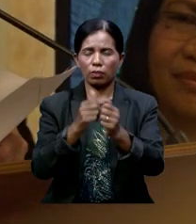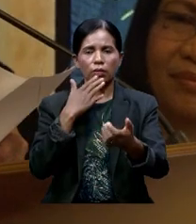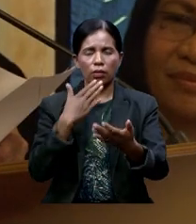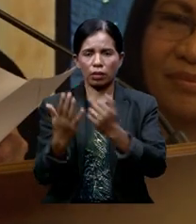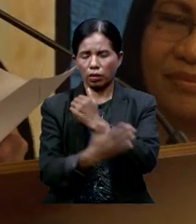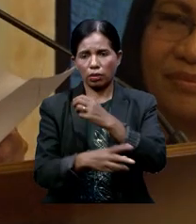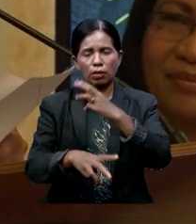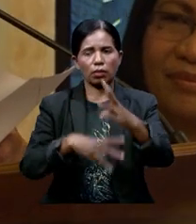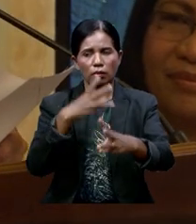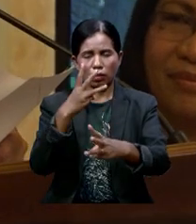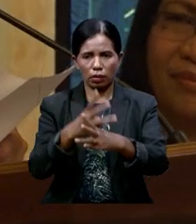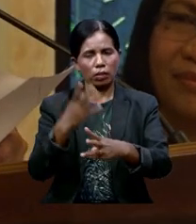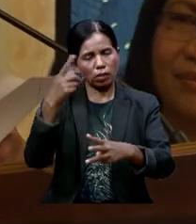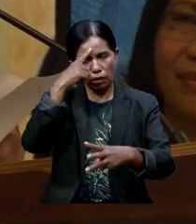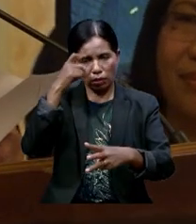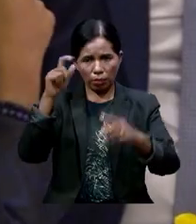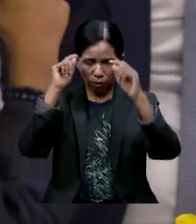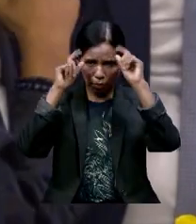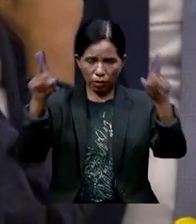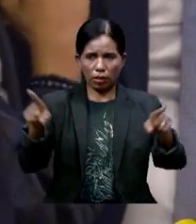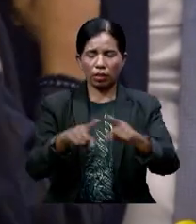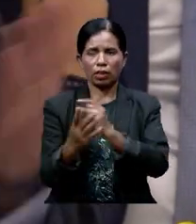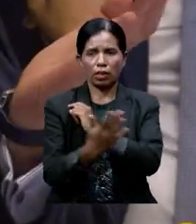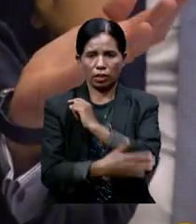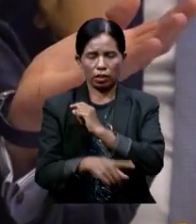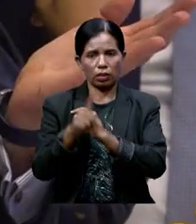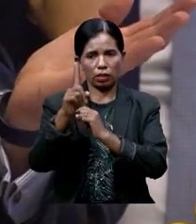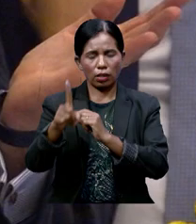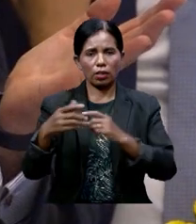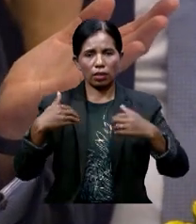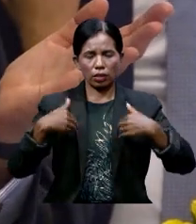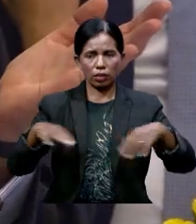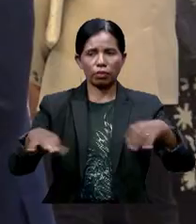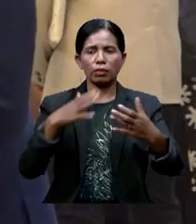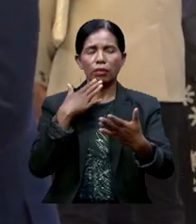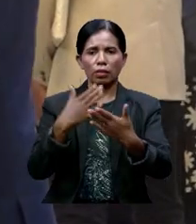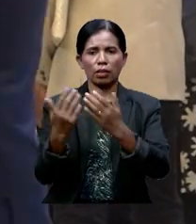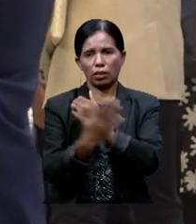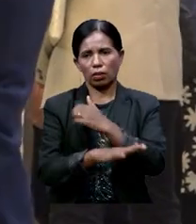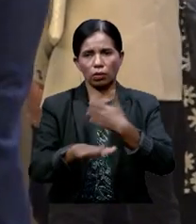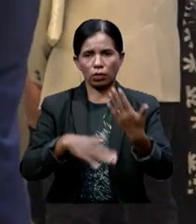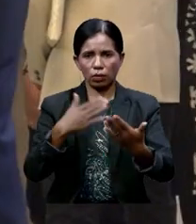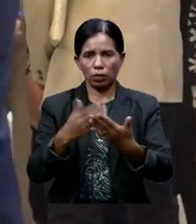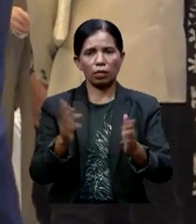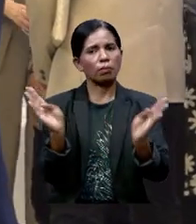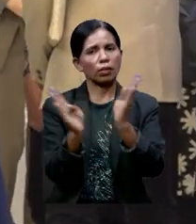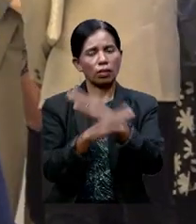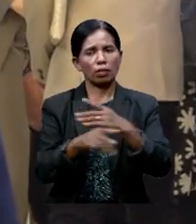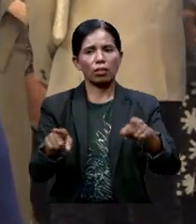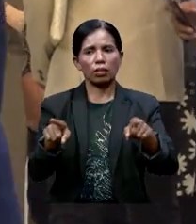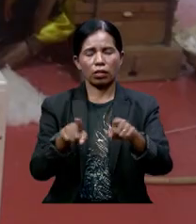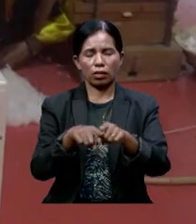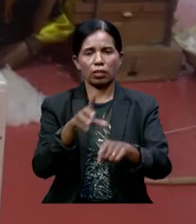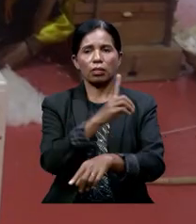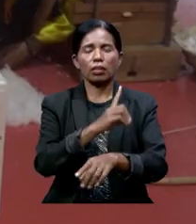e mundo né, acontece também Timor-Leste, a nação Ida Nebema e a relação dia com a nação Hotu, no sai a nação defensor da